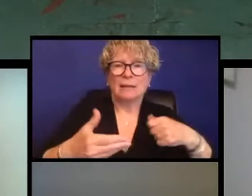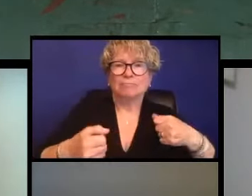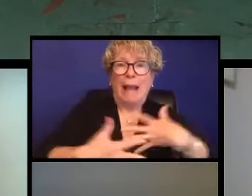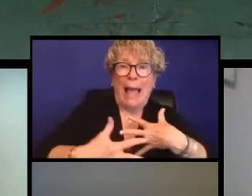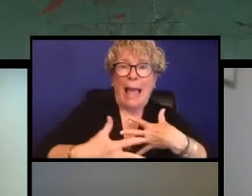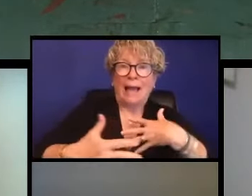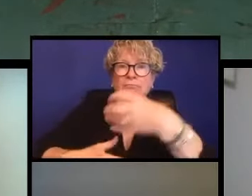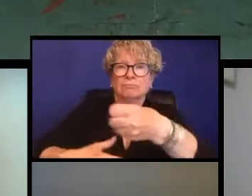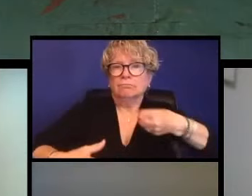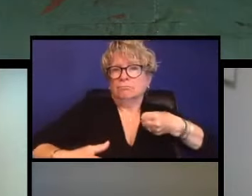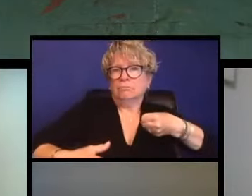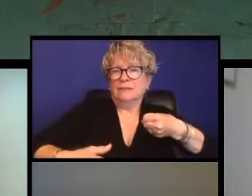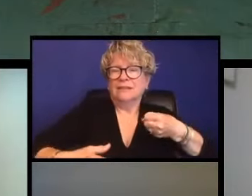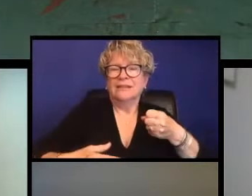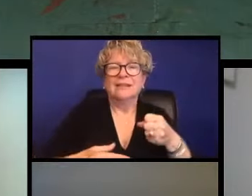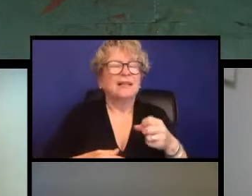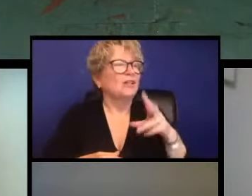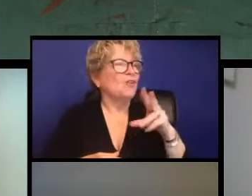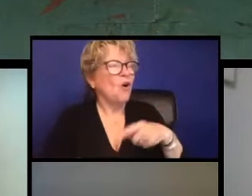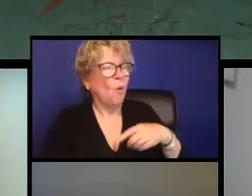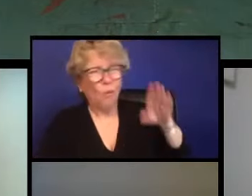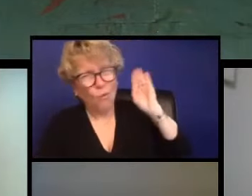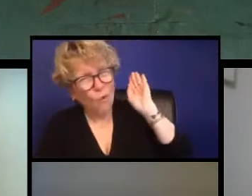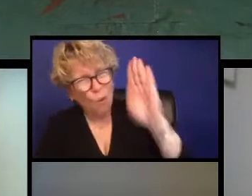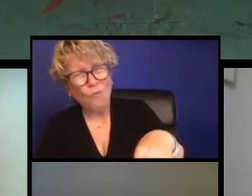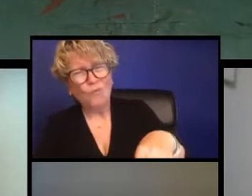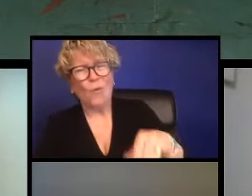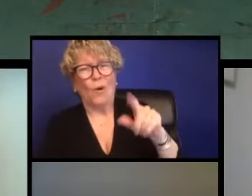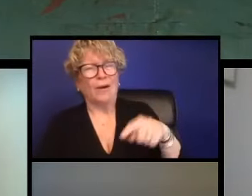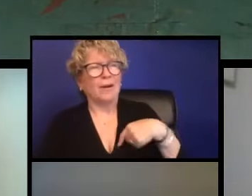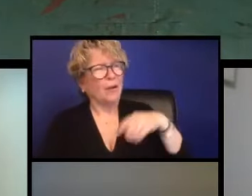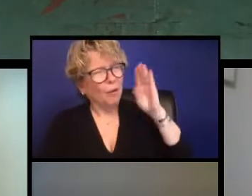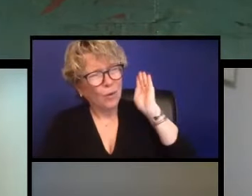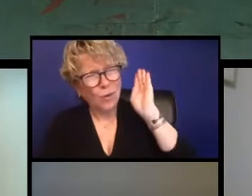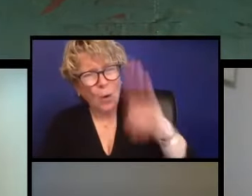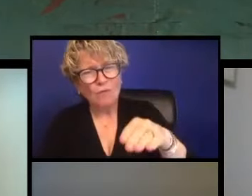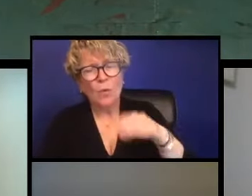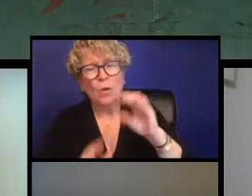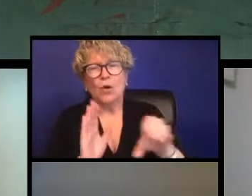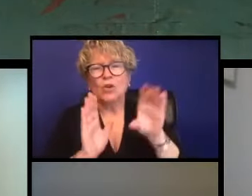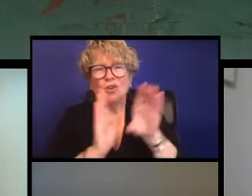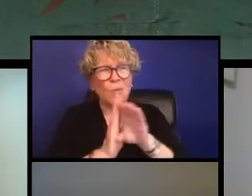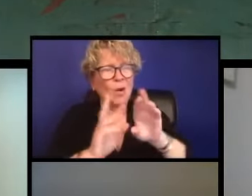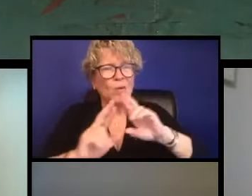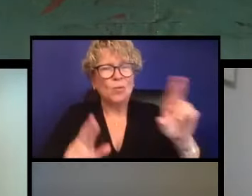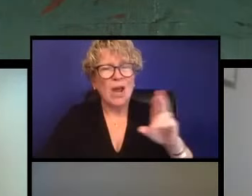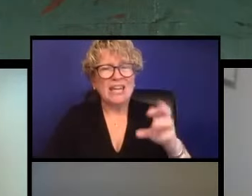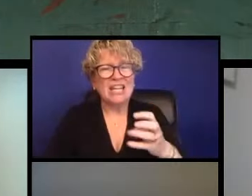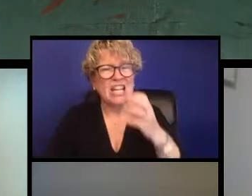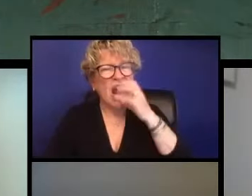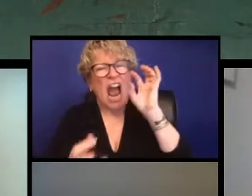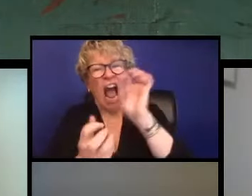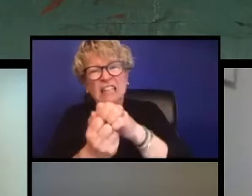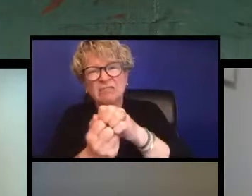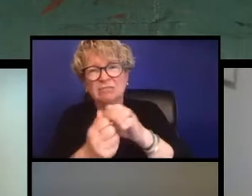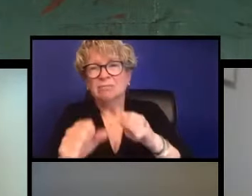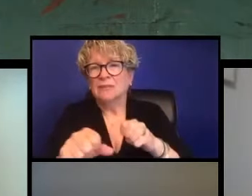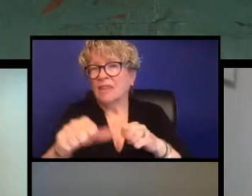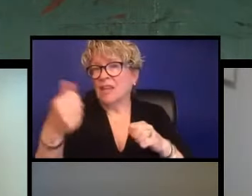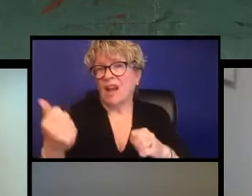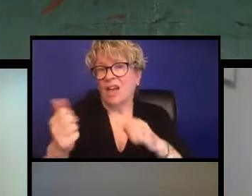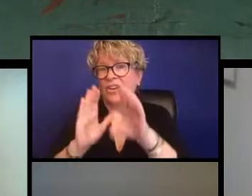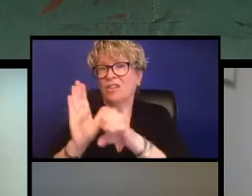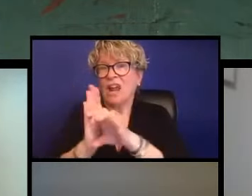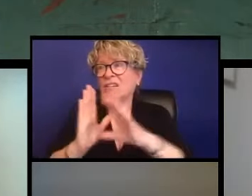just, you know, go for it. Your character is about to eat the other character. Let them eat the other character